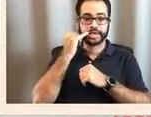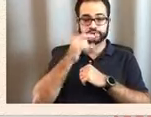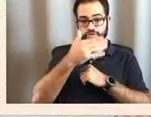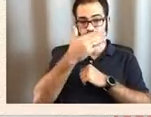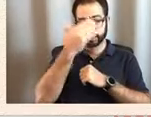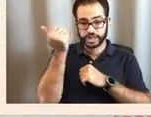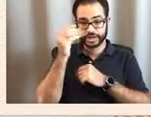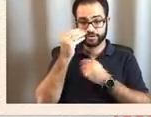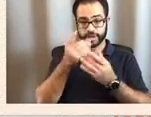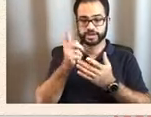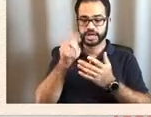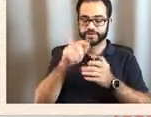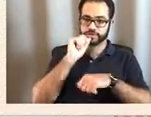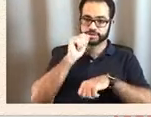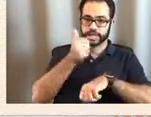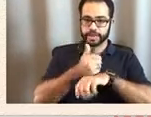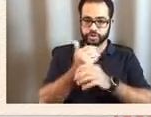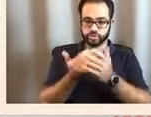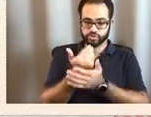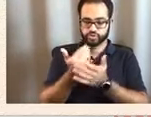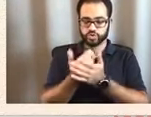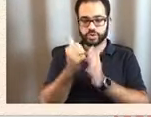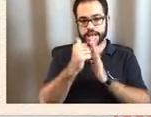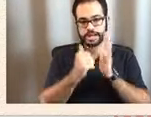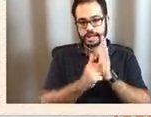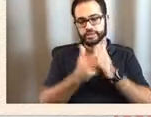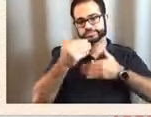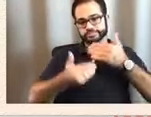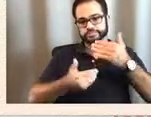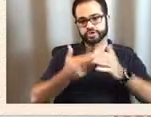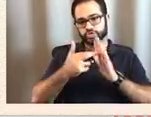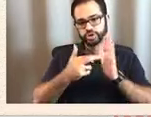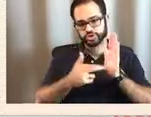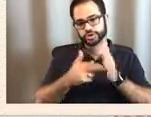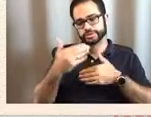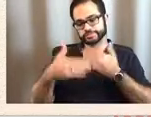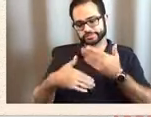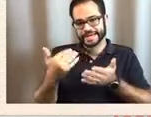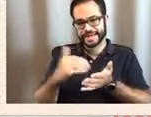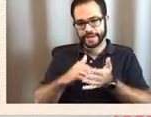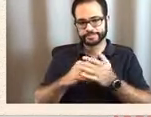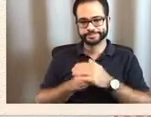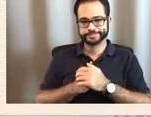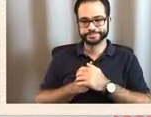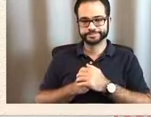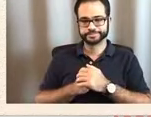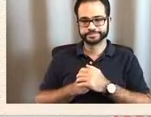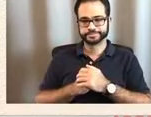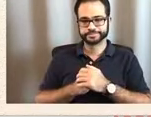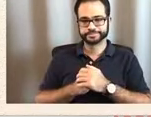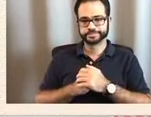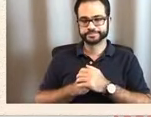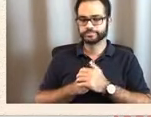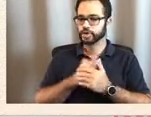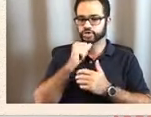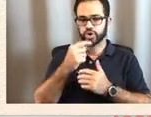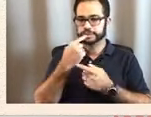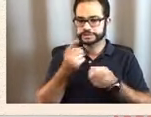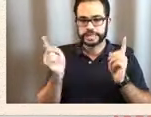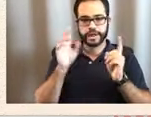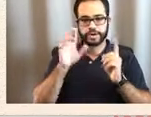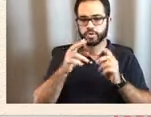to create a new portal account and go through the registration process again. Do not share your username and